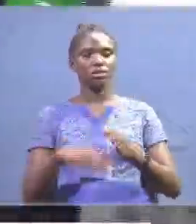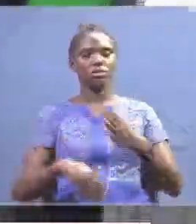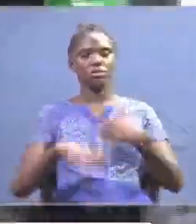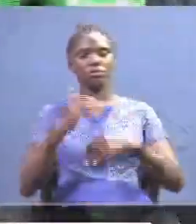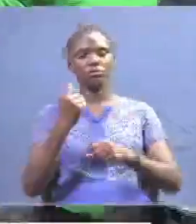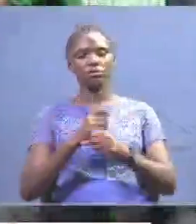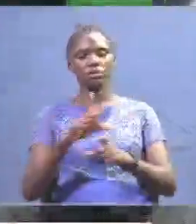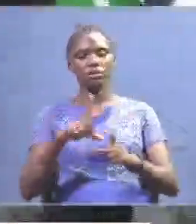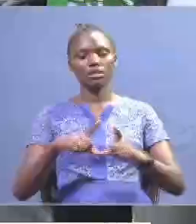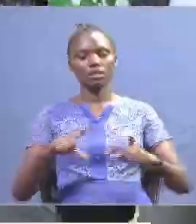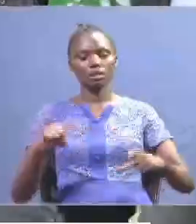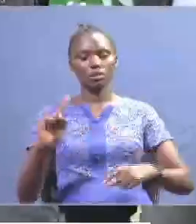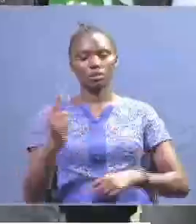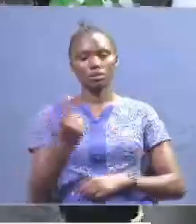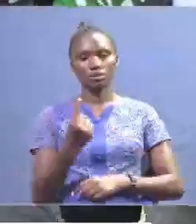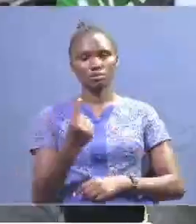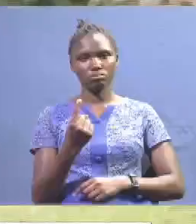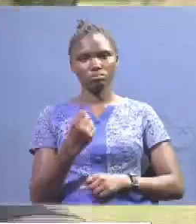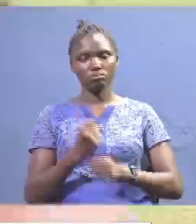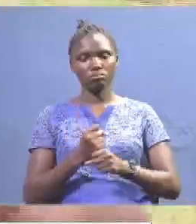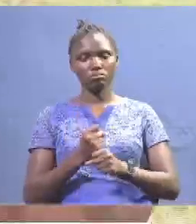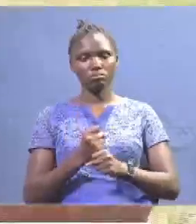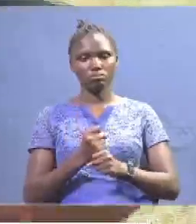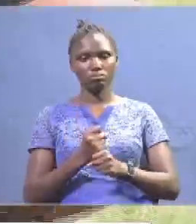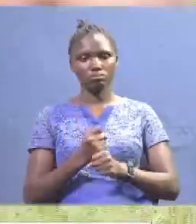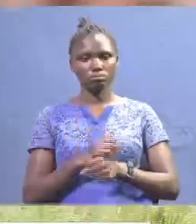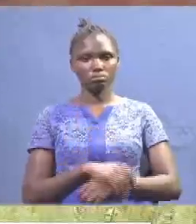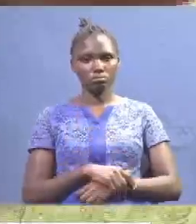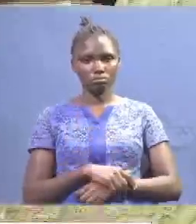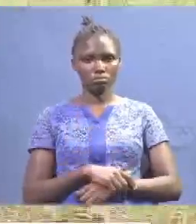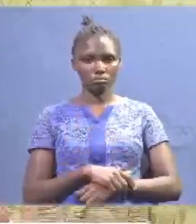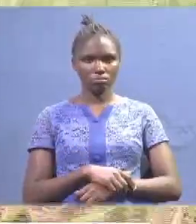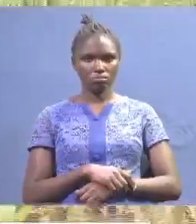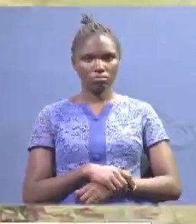land, 500 of which are fruit trees.